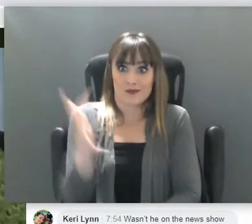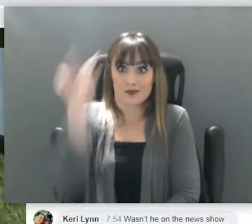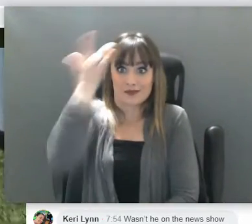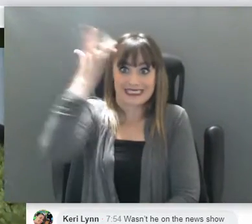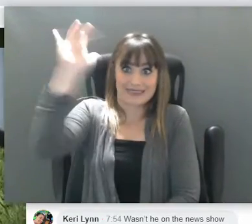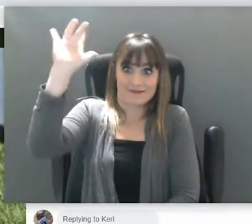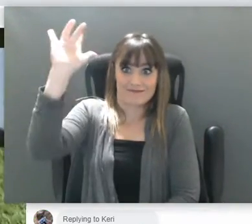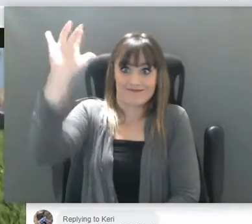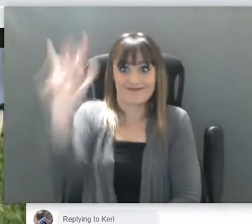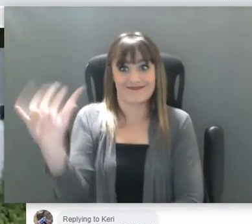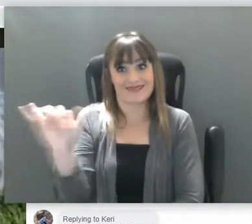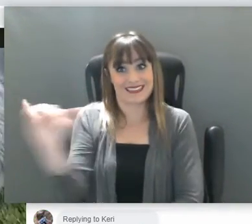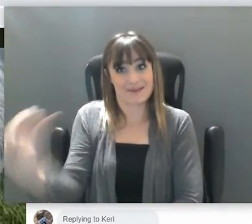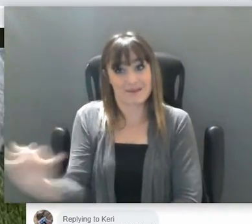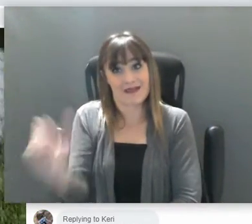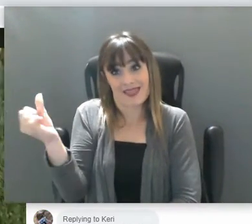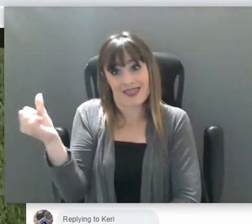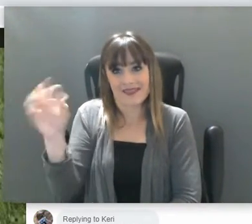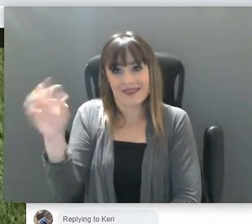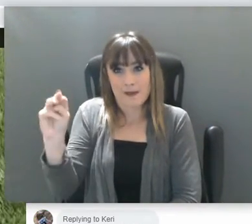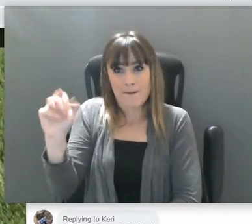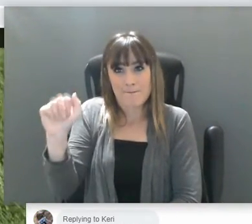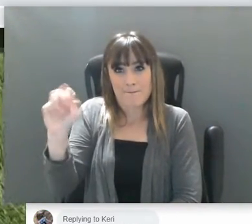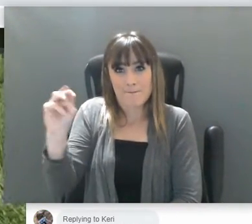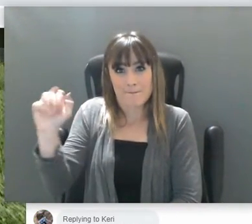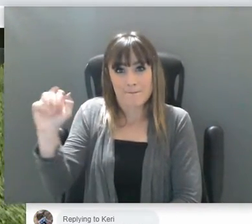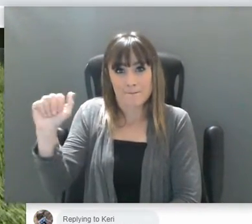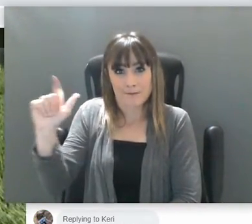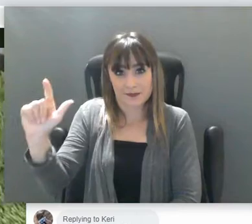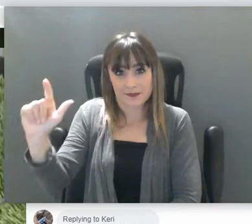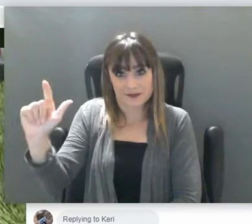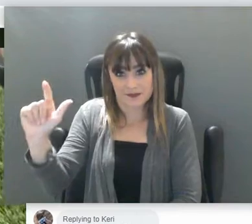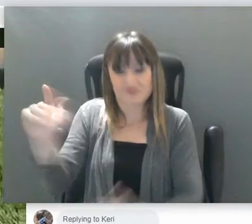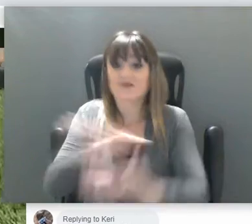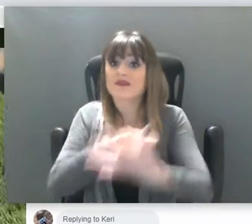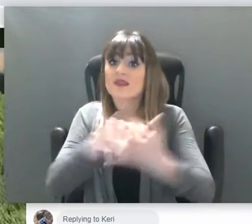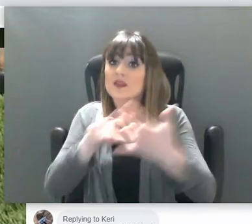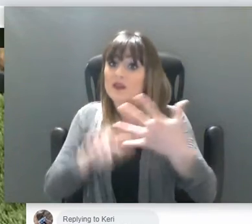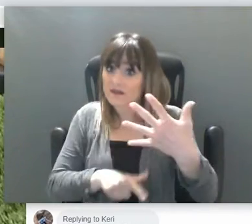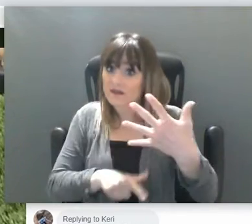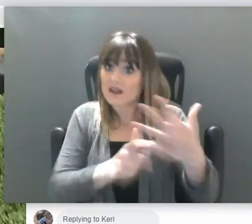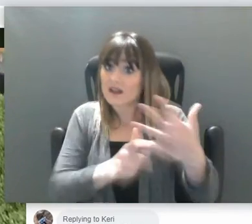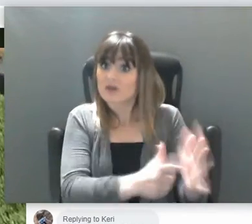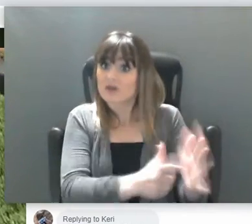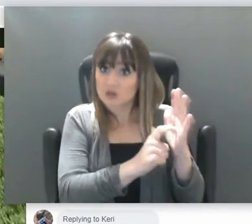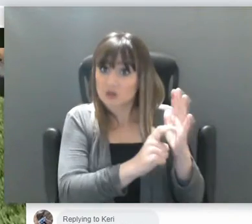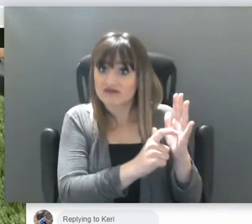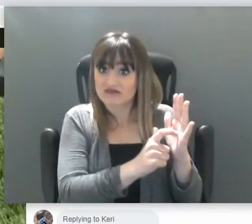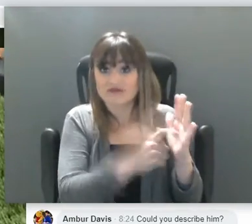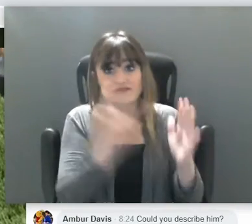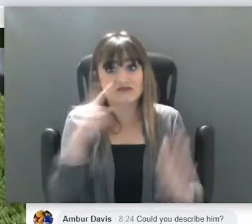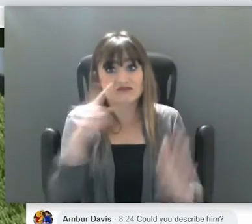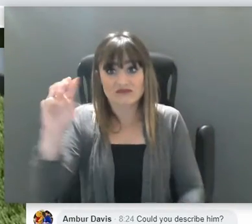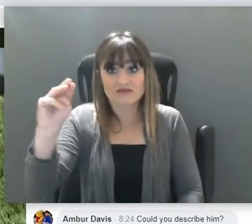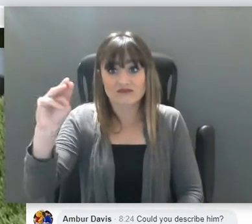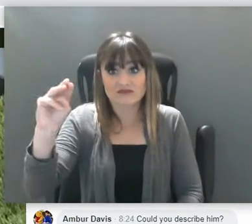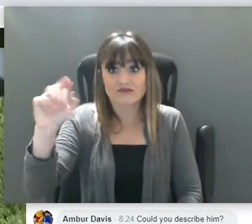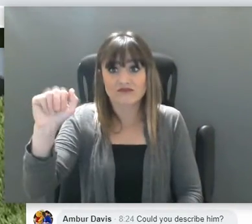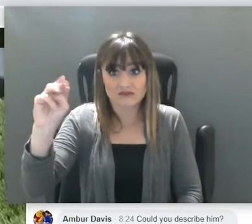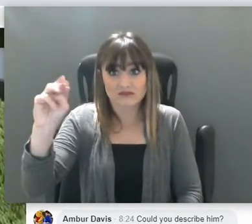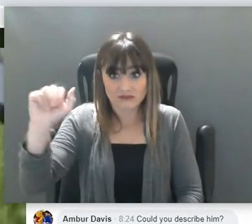like mammals. To think so. Yeah. So those are the five qualities that we went through. If you're just joining us, they were that we are